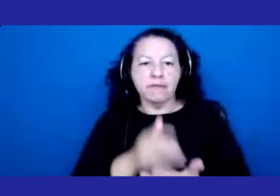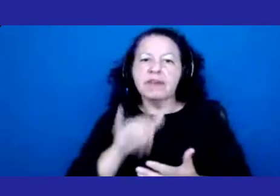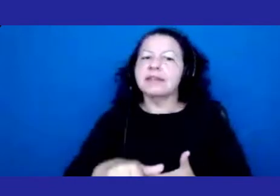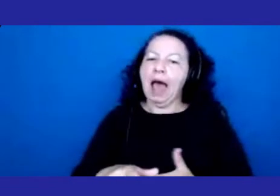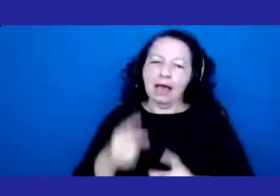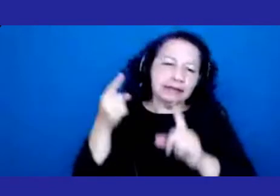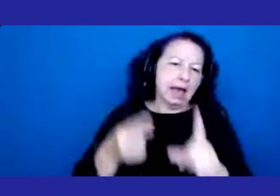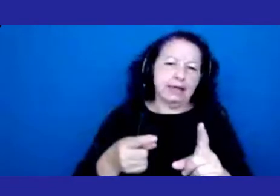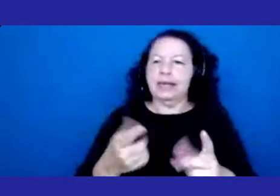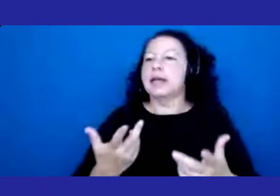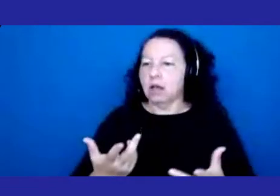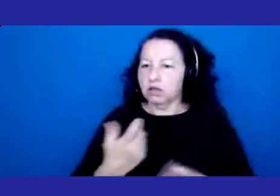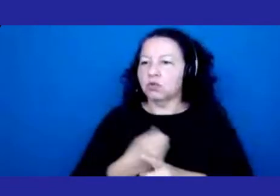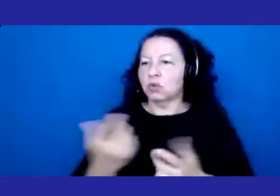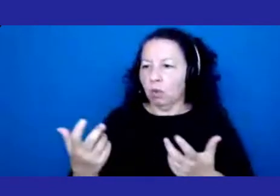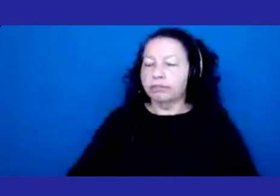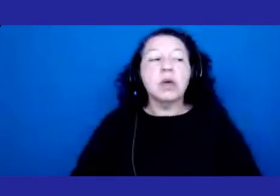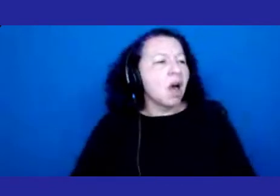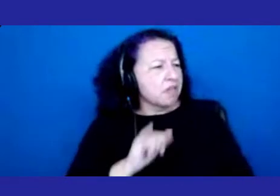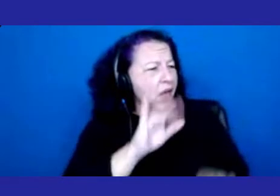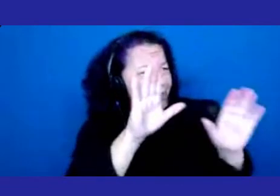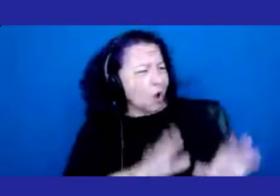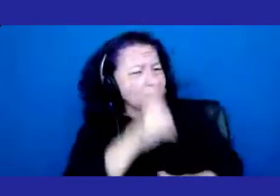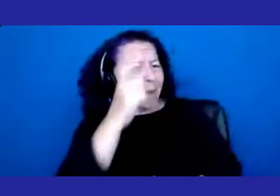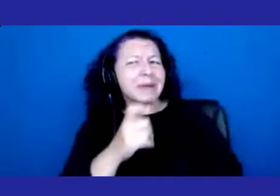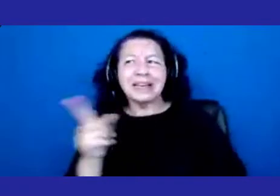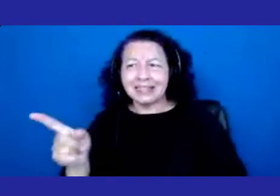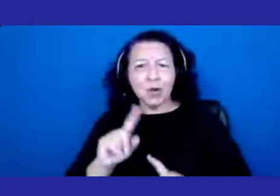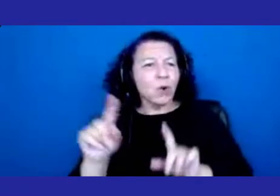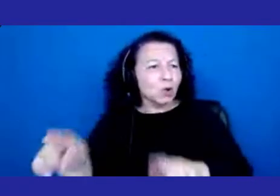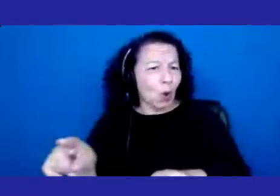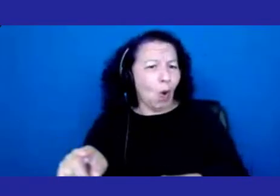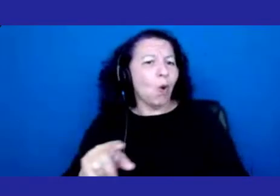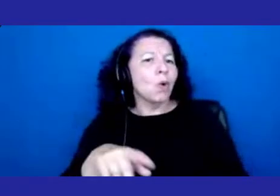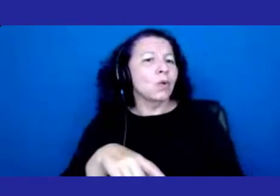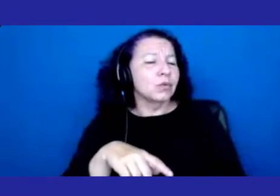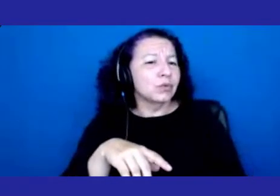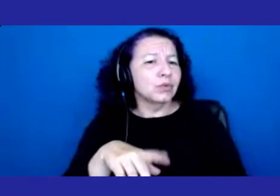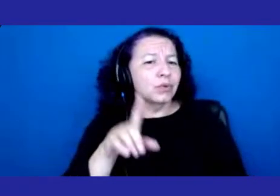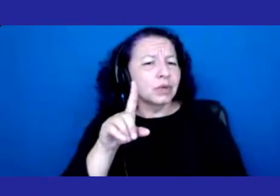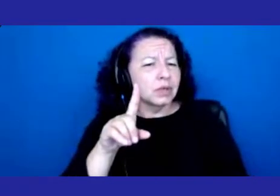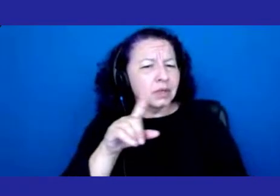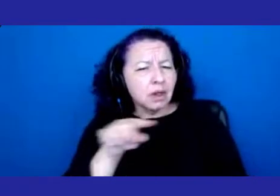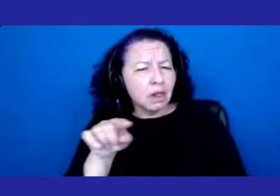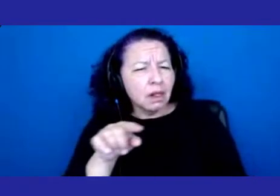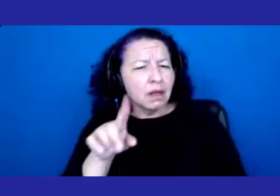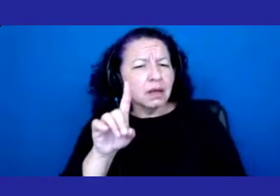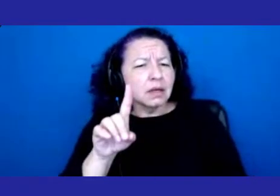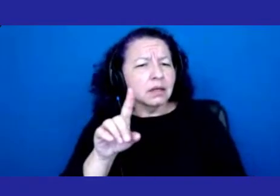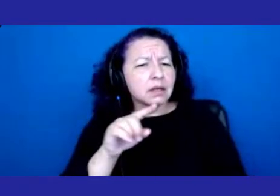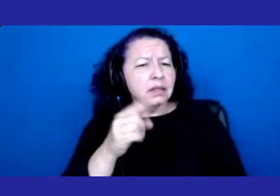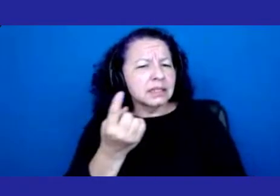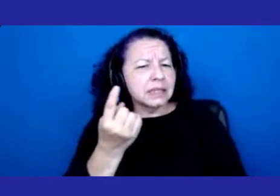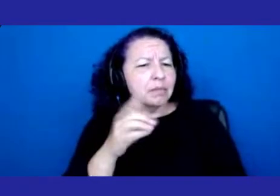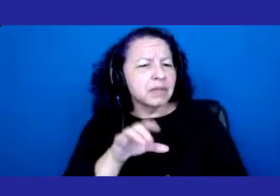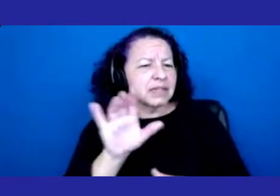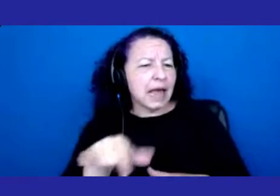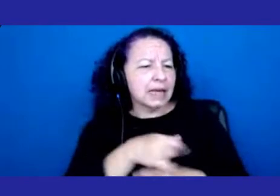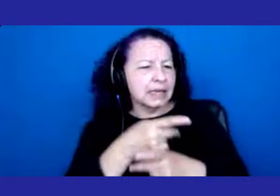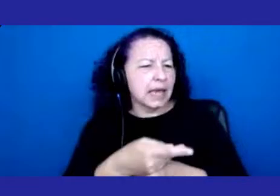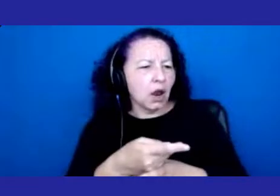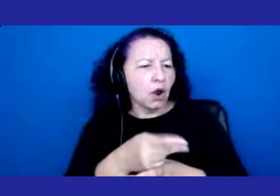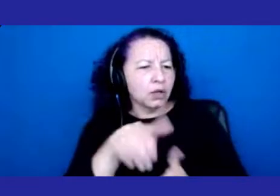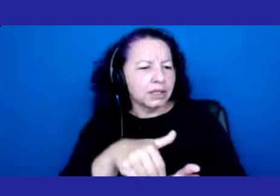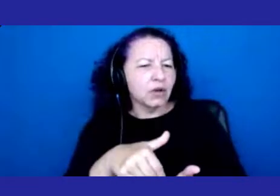That's wonderful because he would go to daycare center. So that's, to get all the things that you